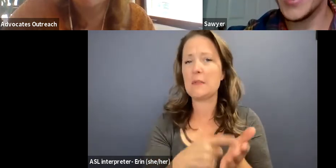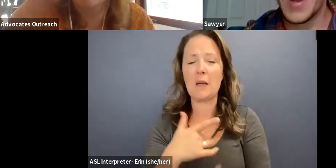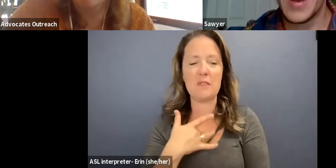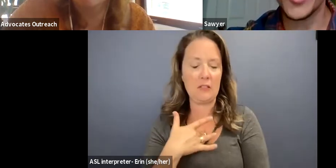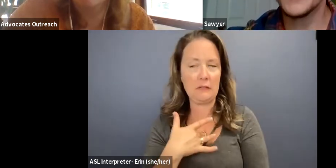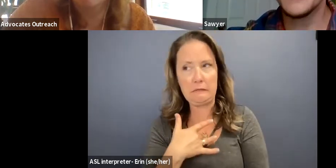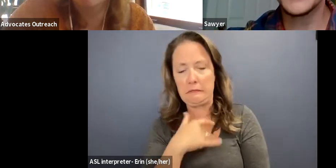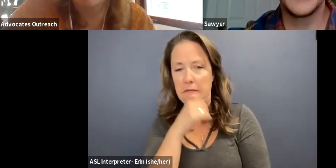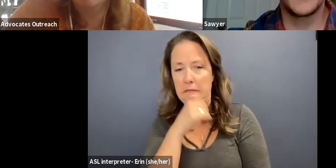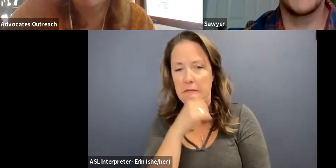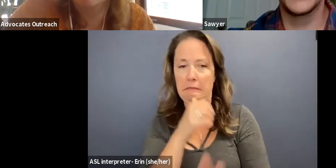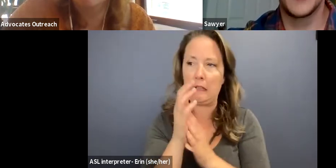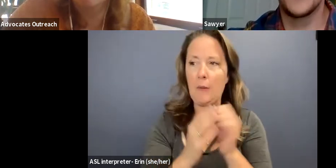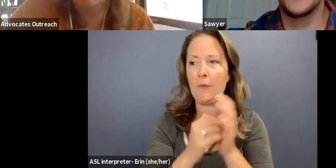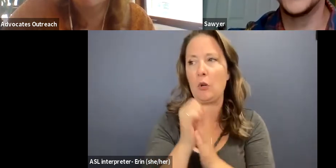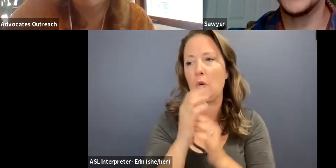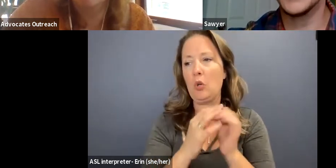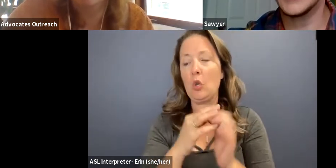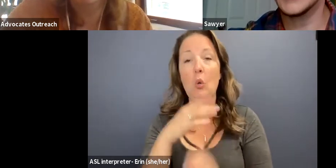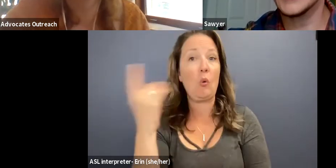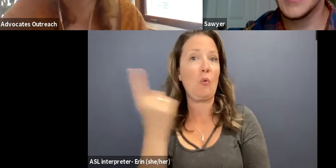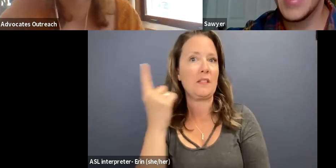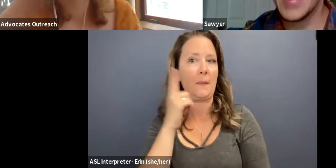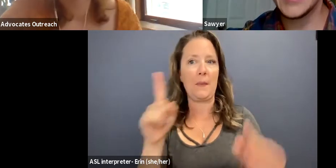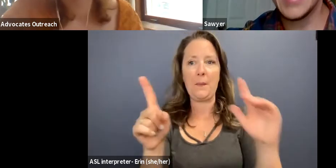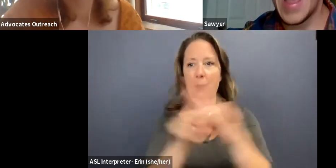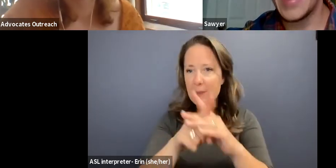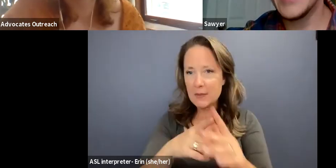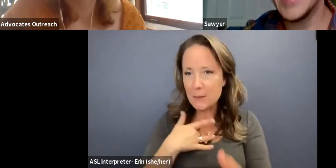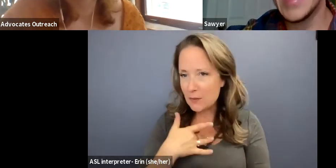that's a sexist remark. And